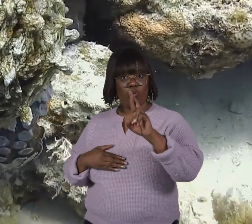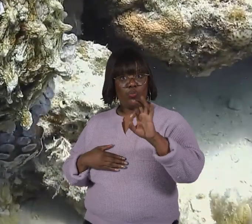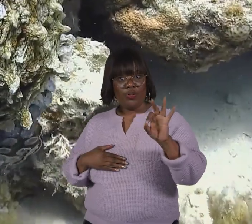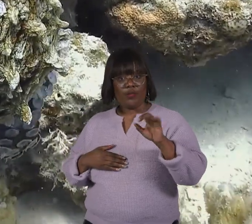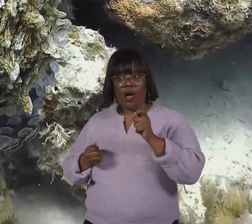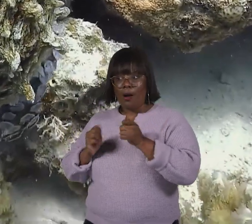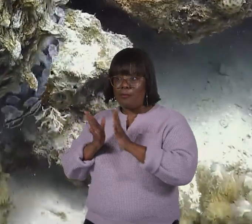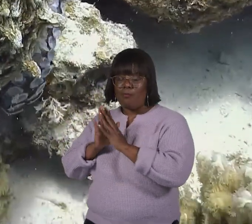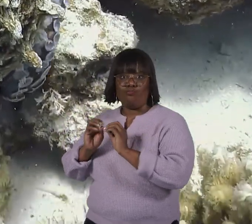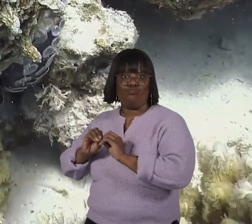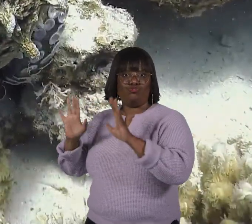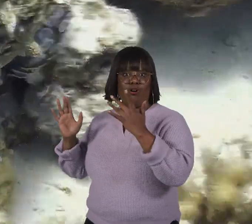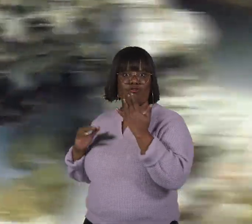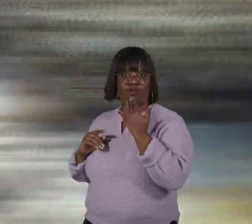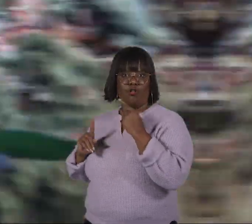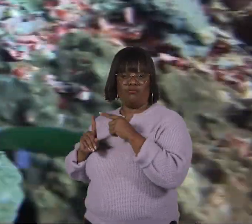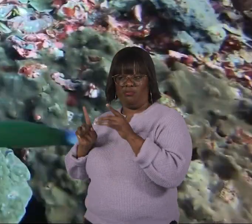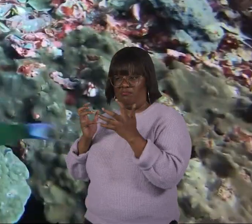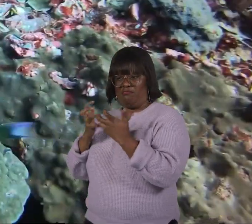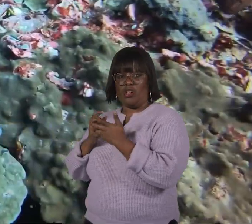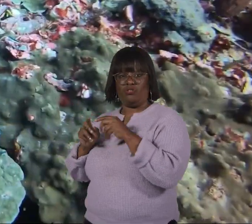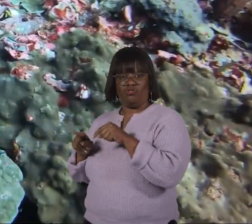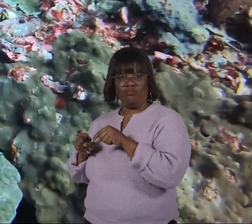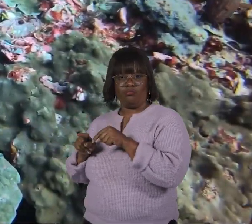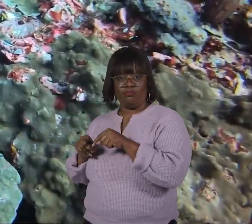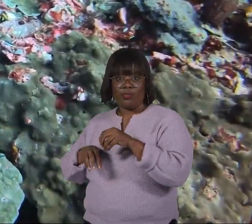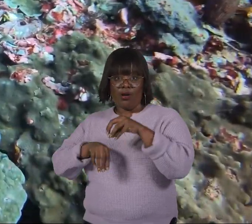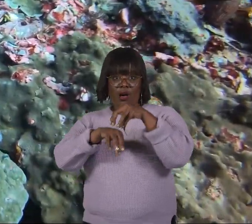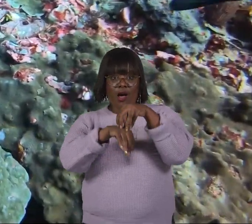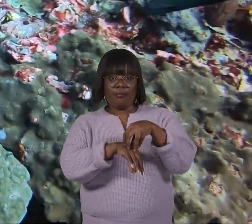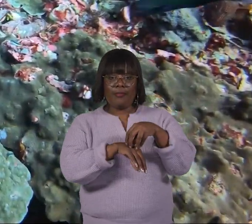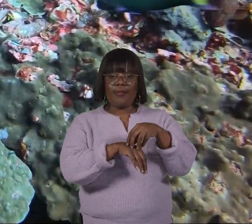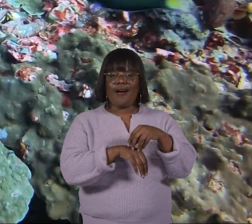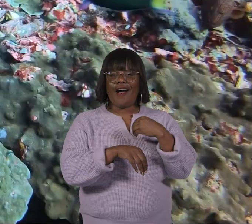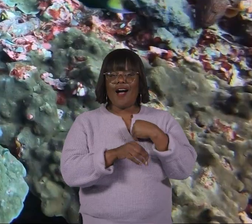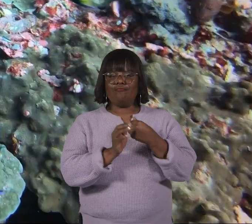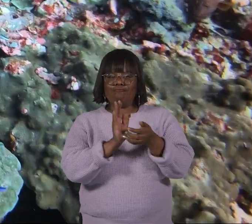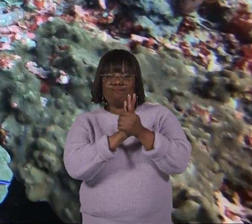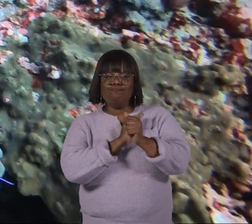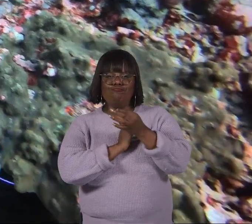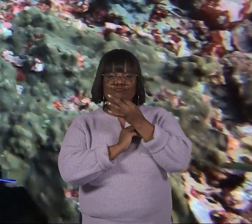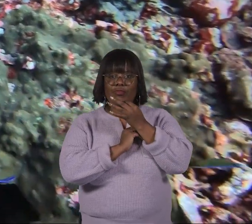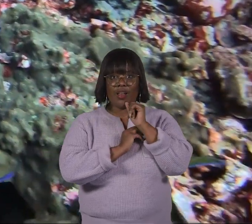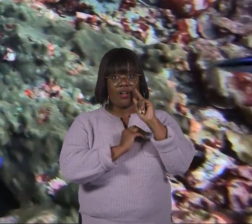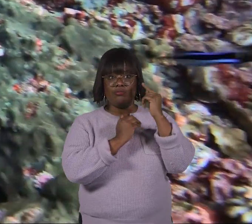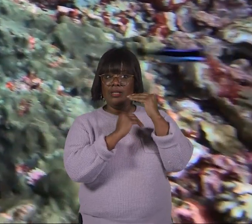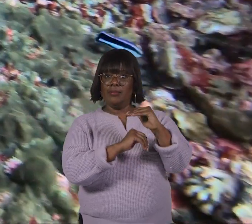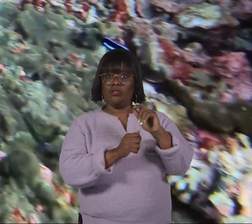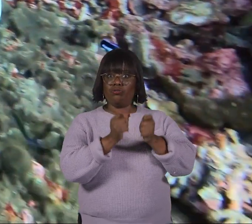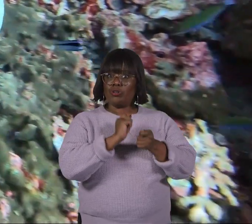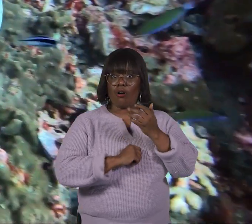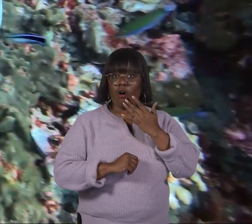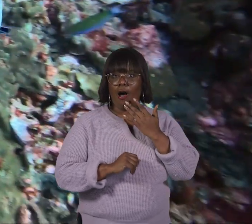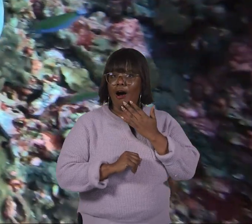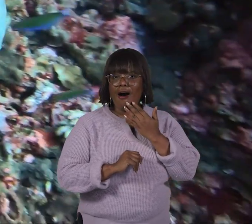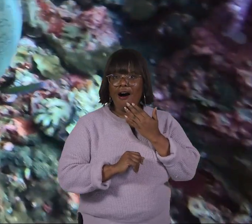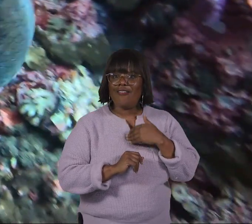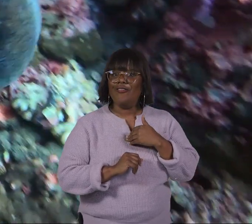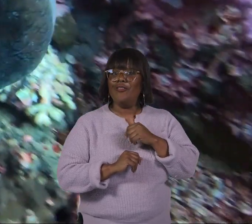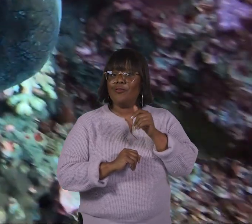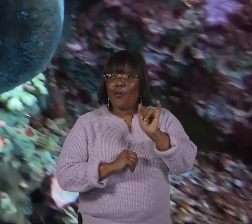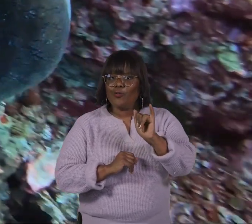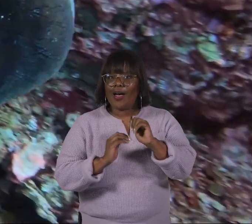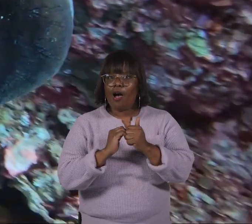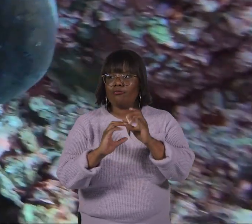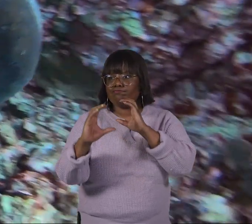turn the vibrant colors of the corals. Octopuses use this remarkable skill not just for camouflage, but also to